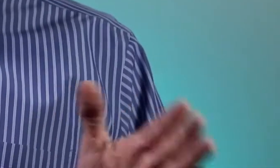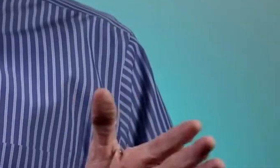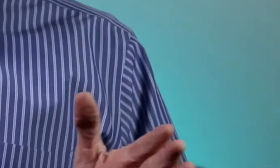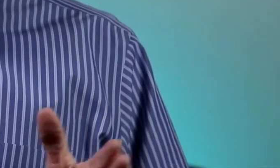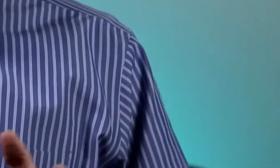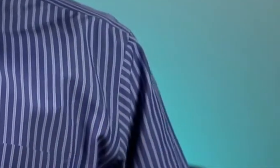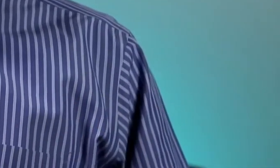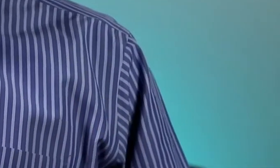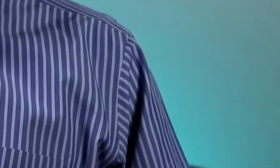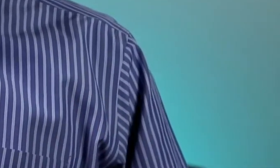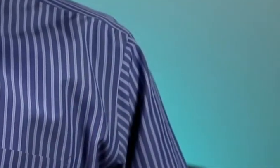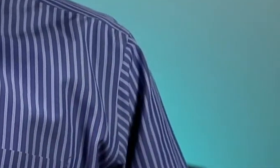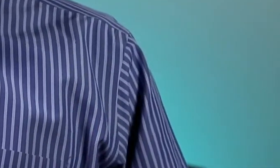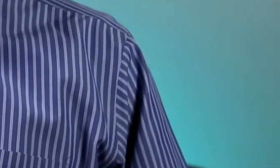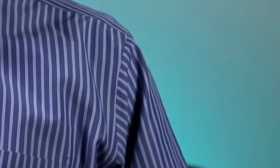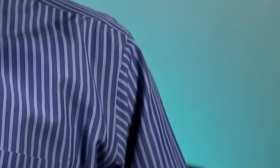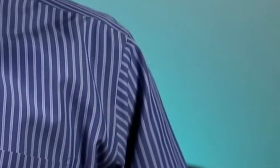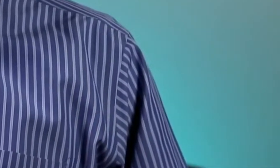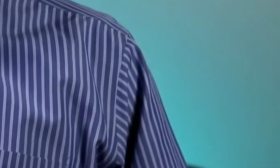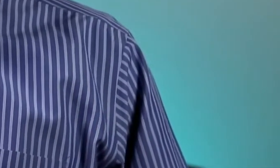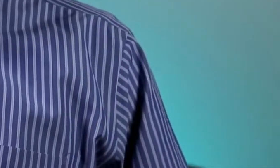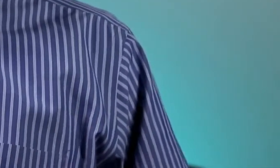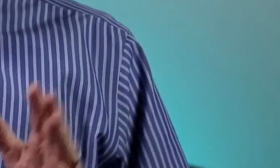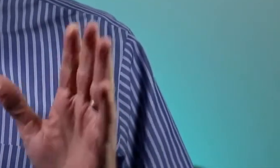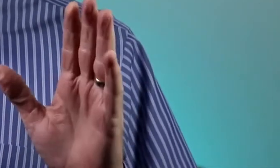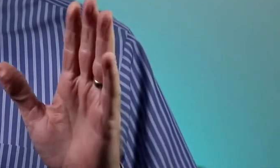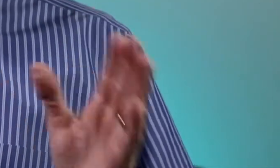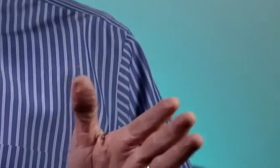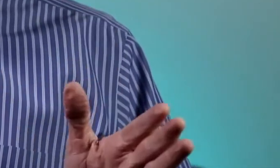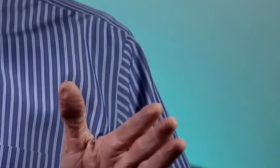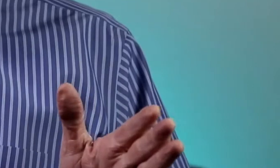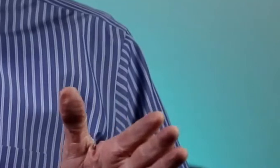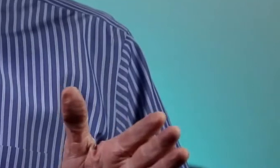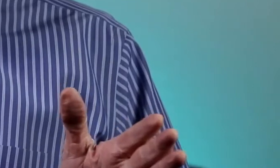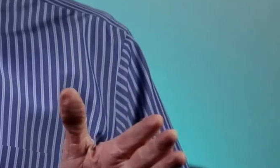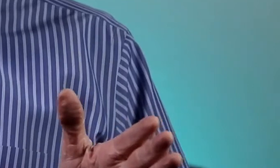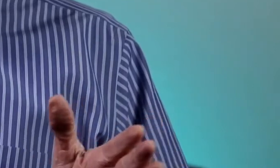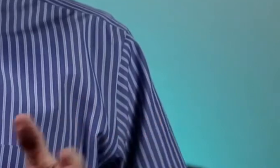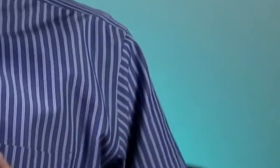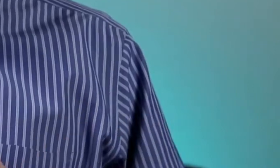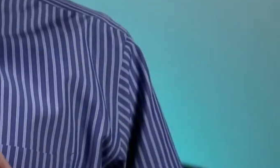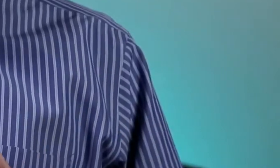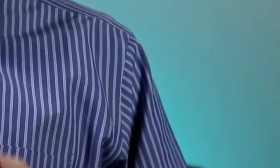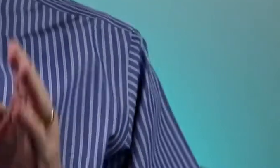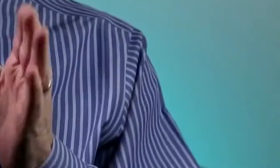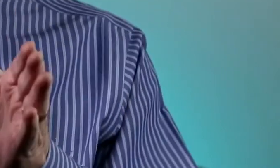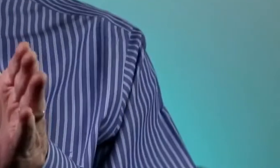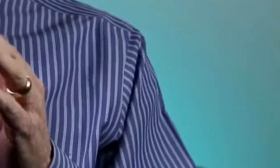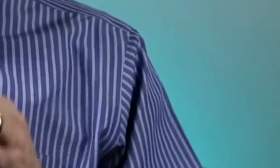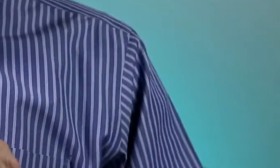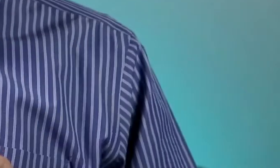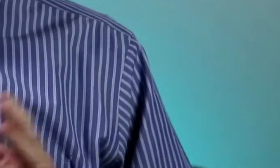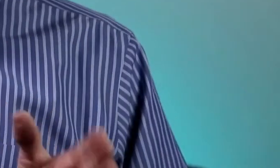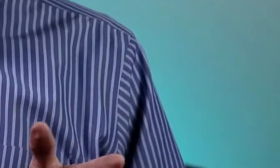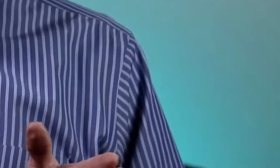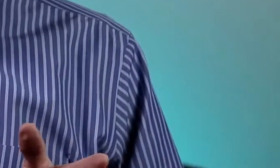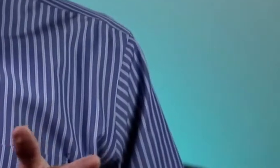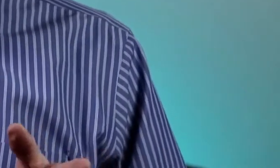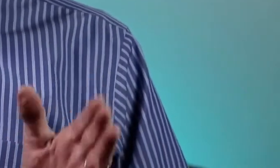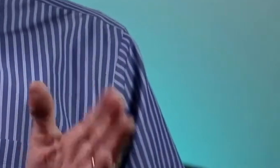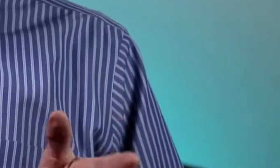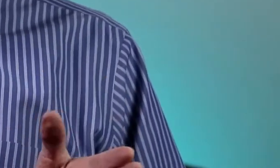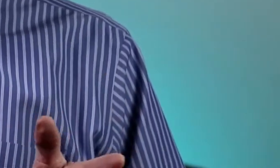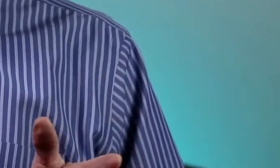Welcome to Arizona Community Church's online service. We are so glad that you've joined us. My name's Andy, and I want you to know that if you're new